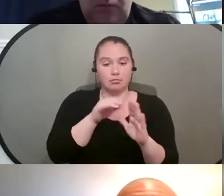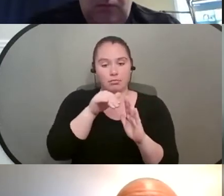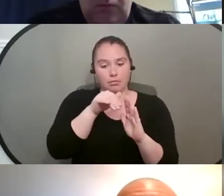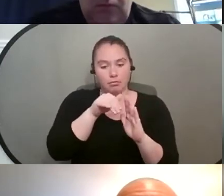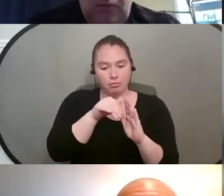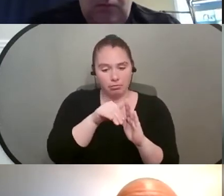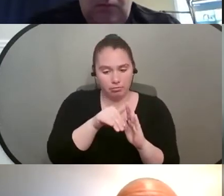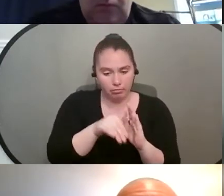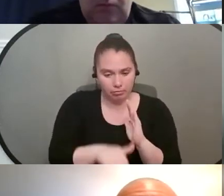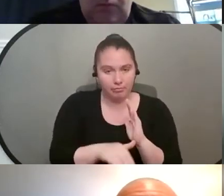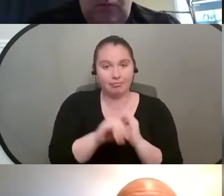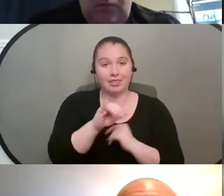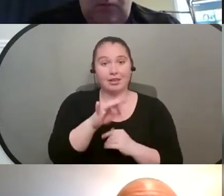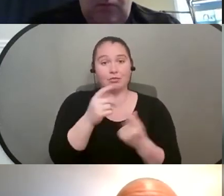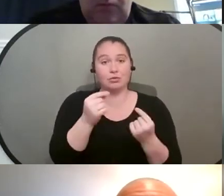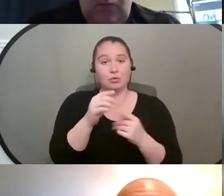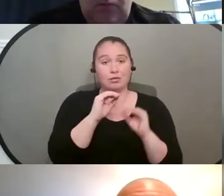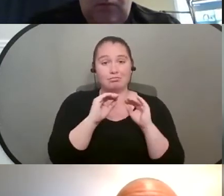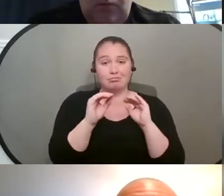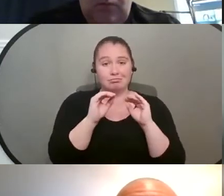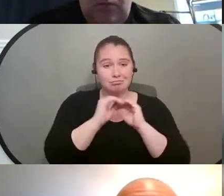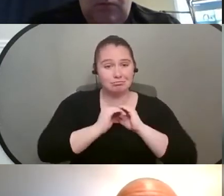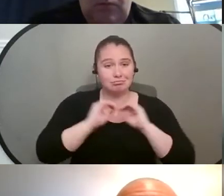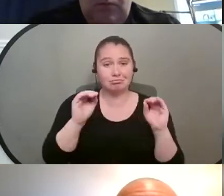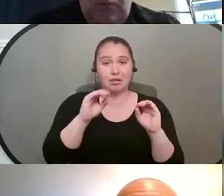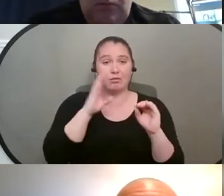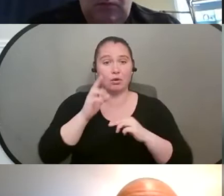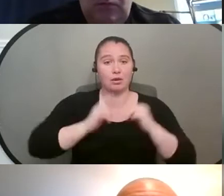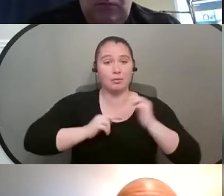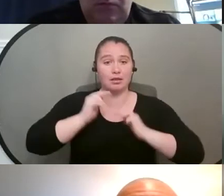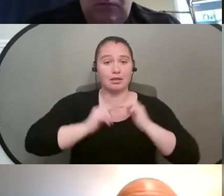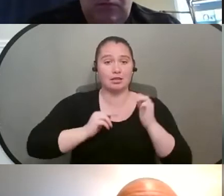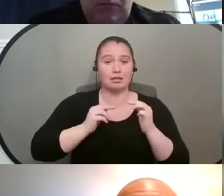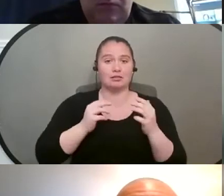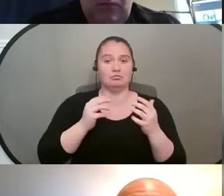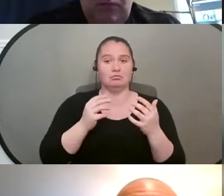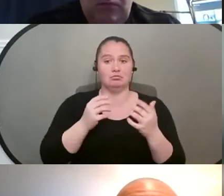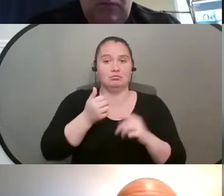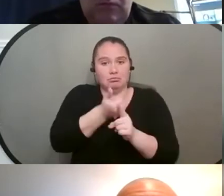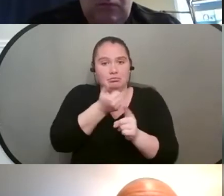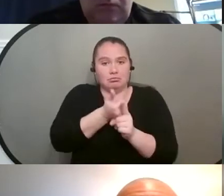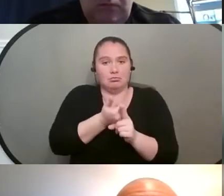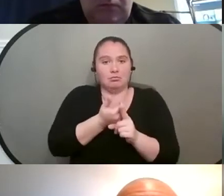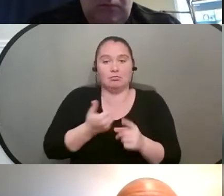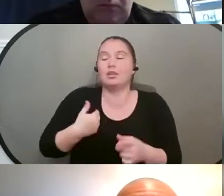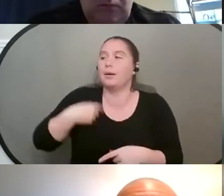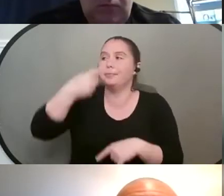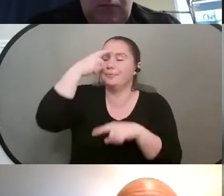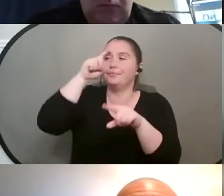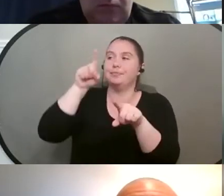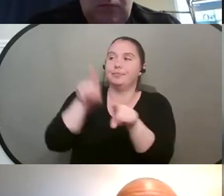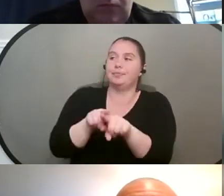do anything to address our facility needs, because we can't compete. Yeah, I agree with that. Yeah.